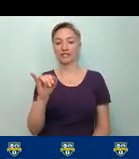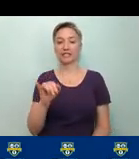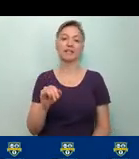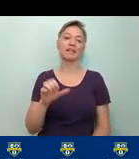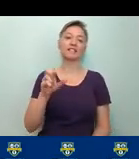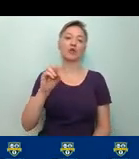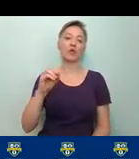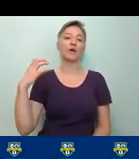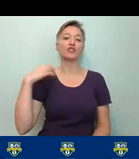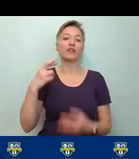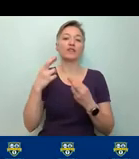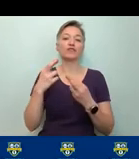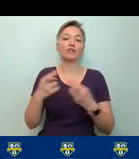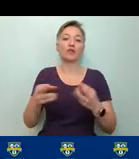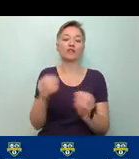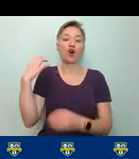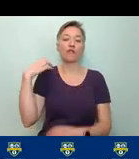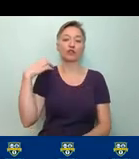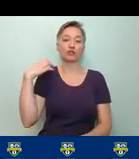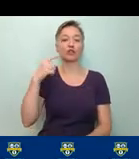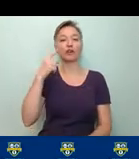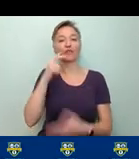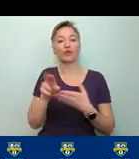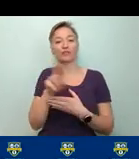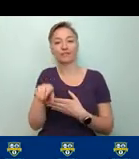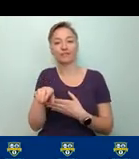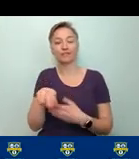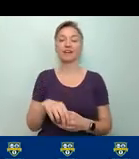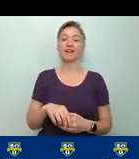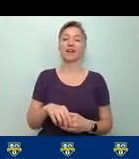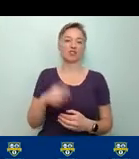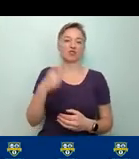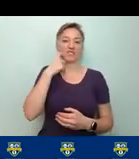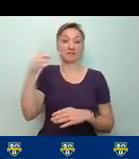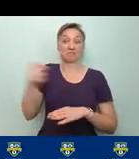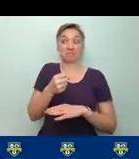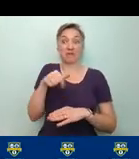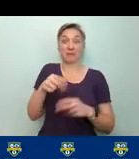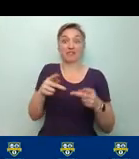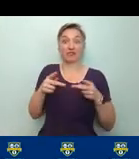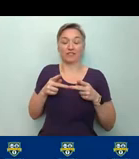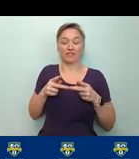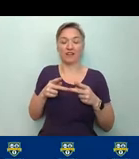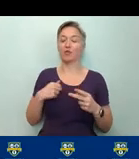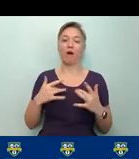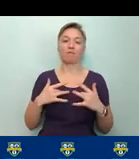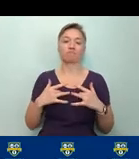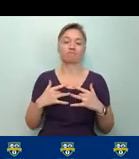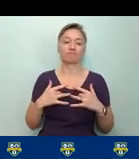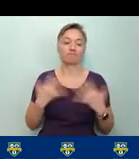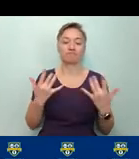Rochester, newly appointed, and I'm absolutely delighted that one of my first opportunities here is